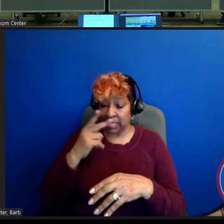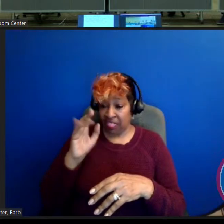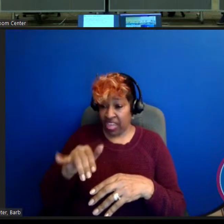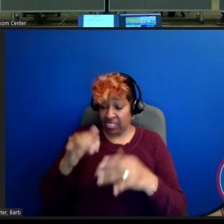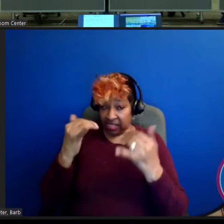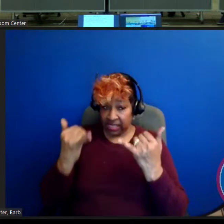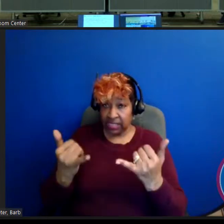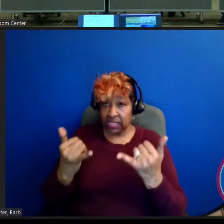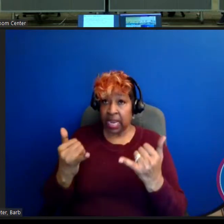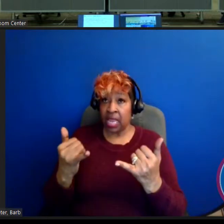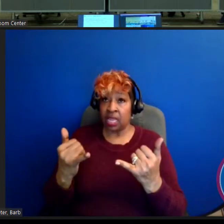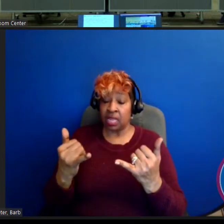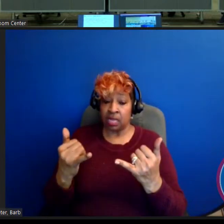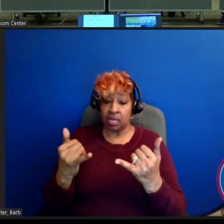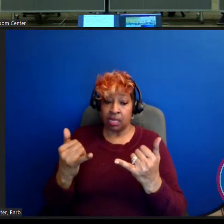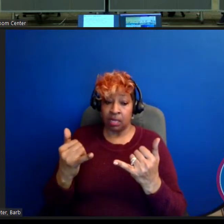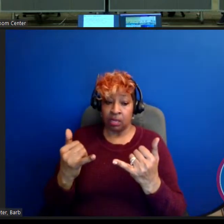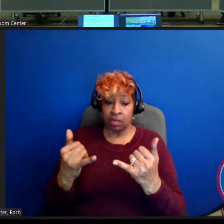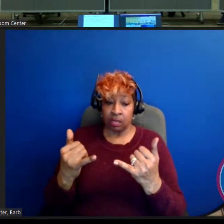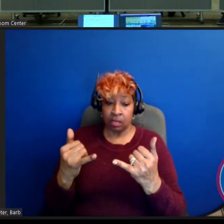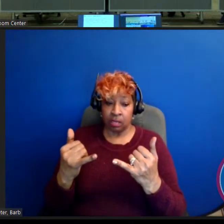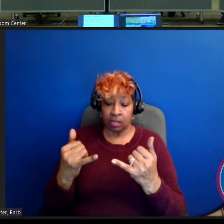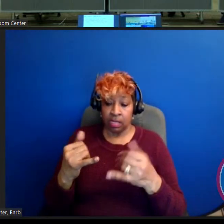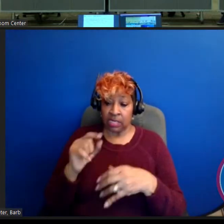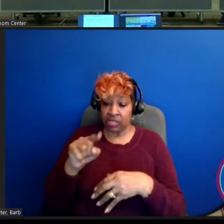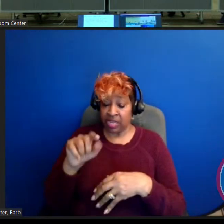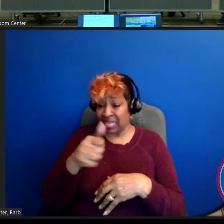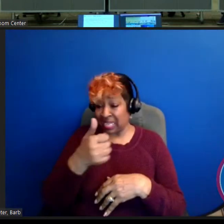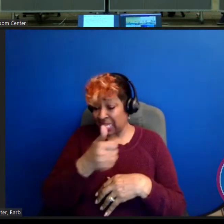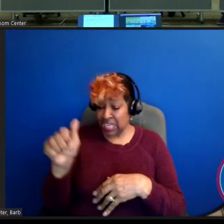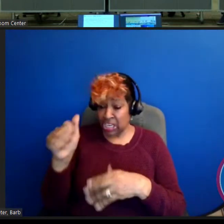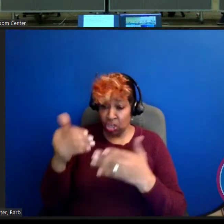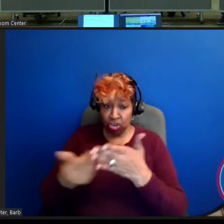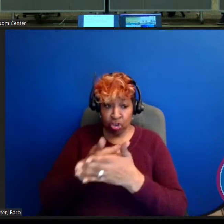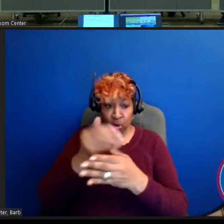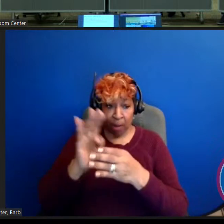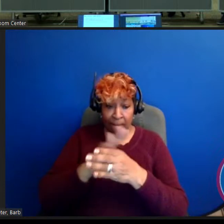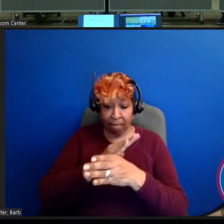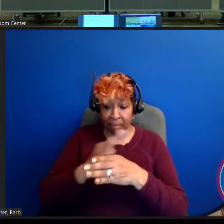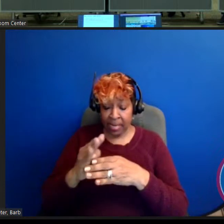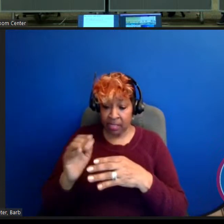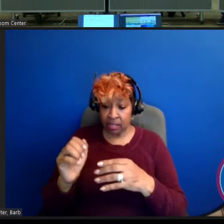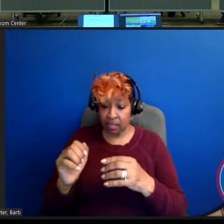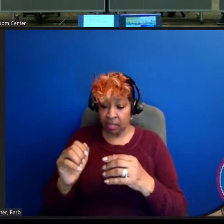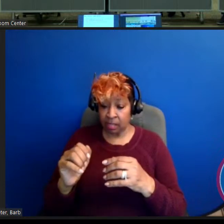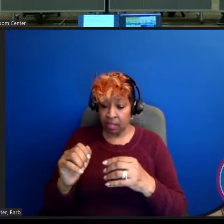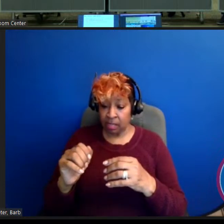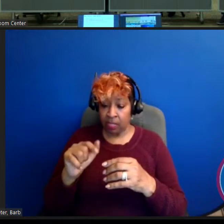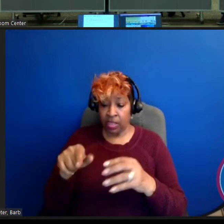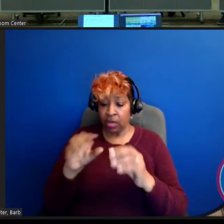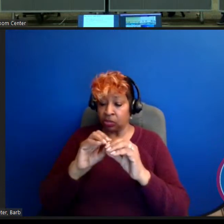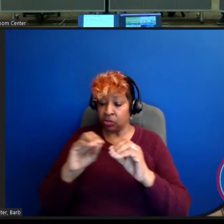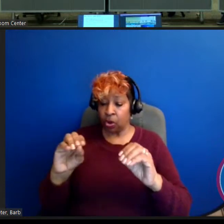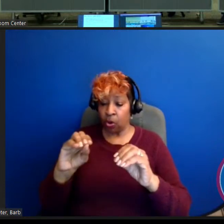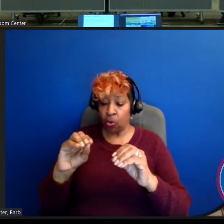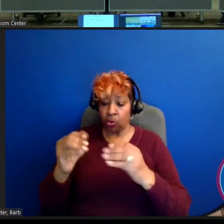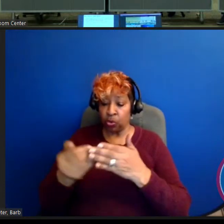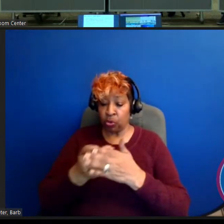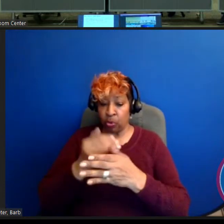today. So is there any new business, Ms. Greenlee? Chairperson Raby, there is no new business.